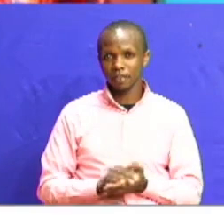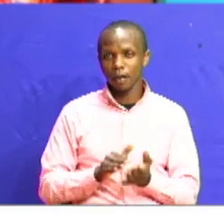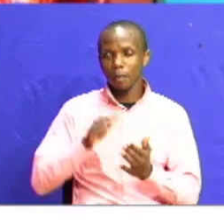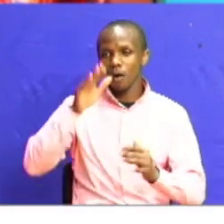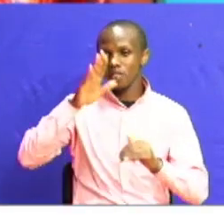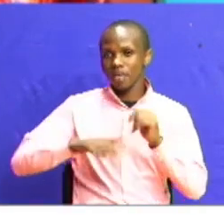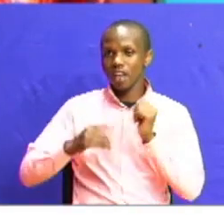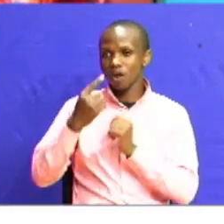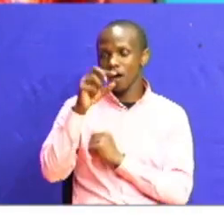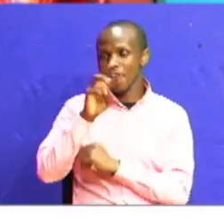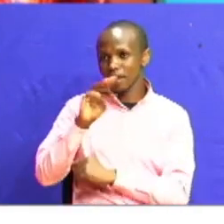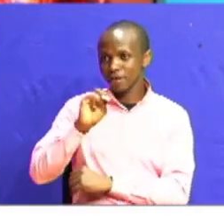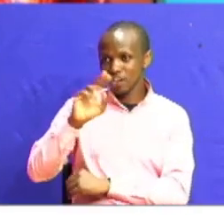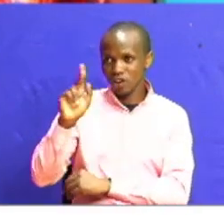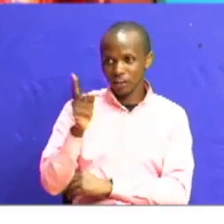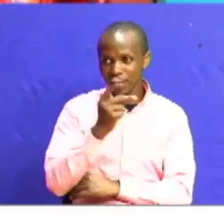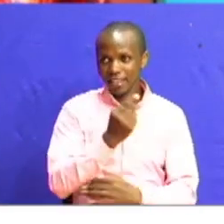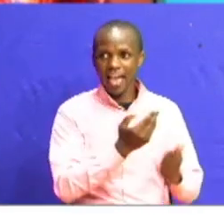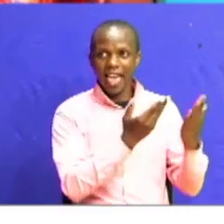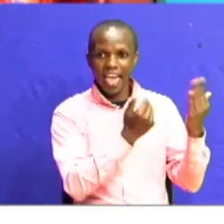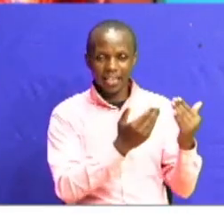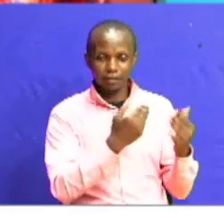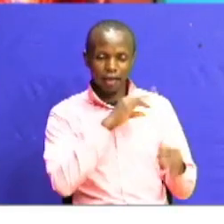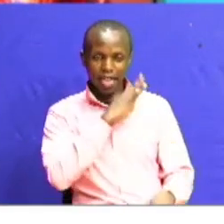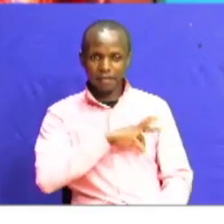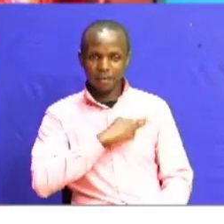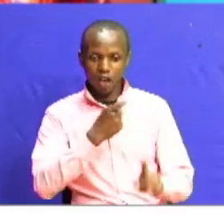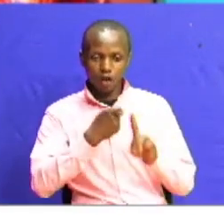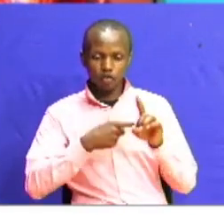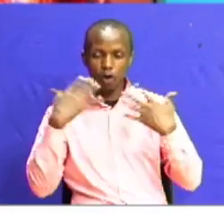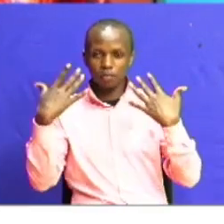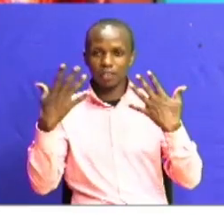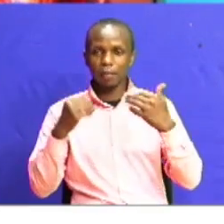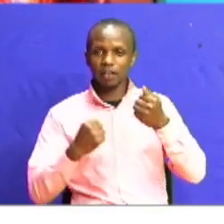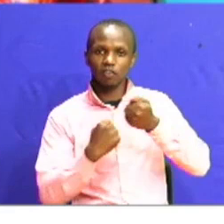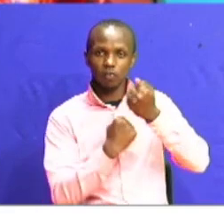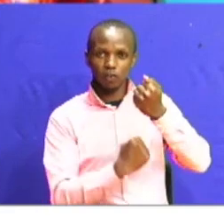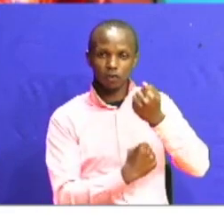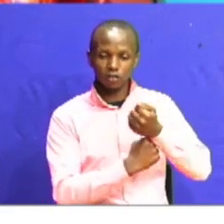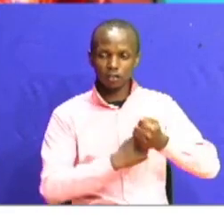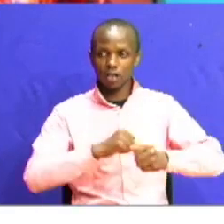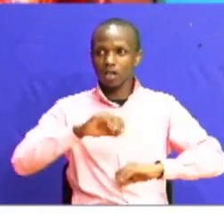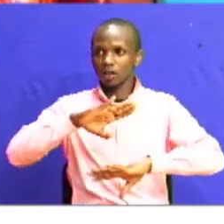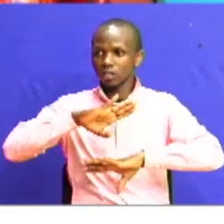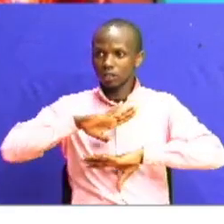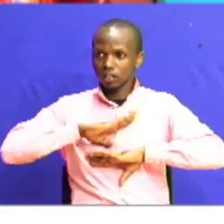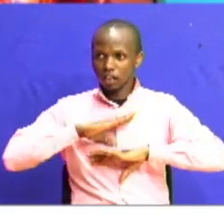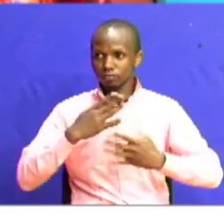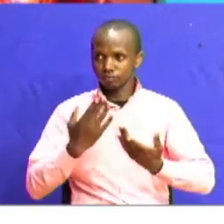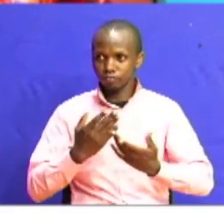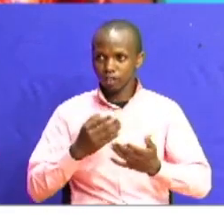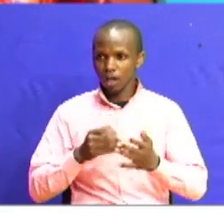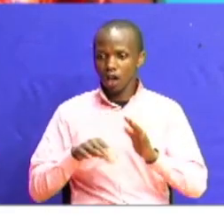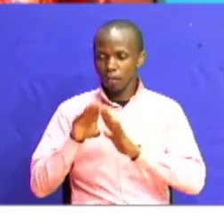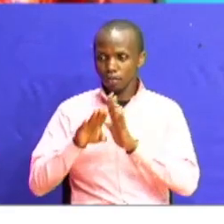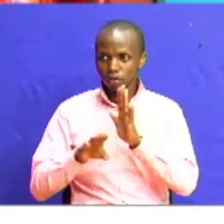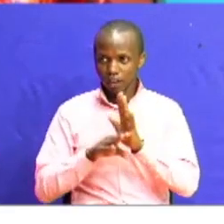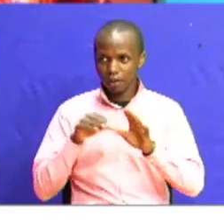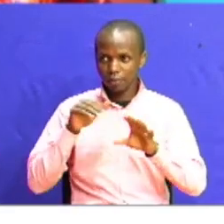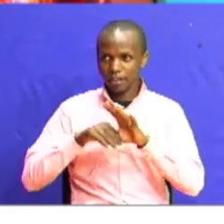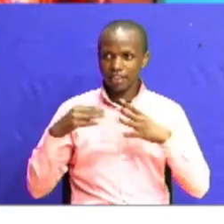Over 1 million Kenyans are expected to benefit from Safaricom Foundation sustainable philanthropy programs in